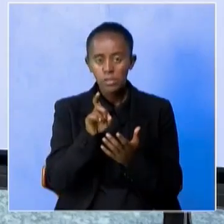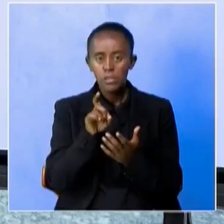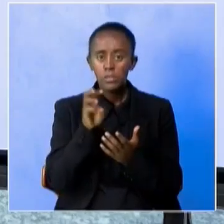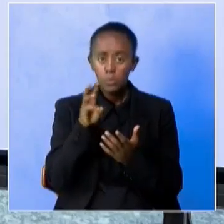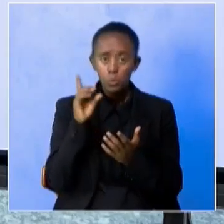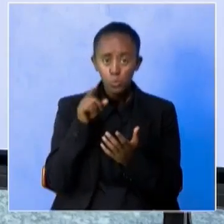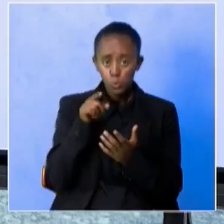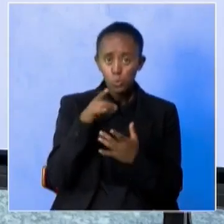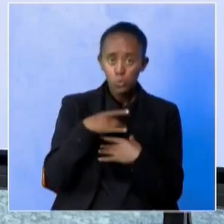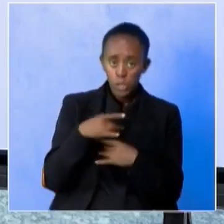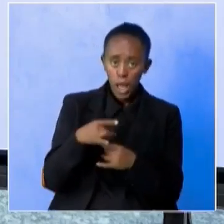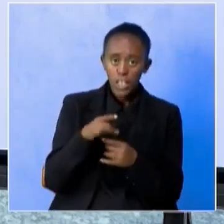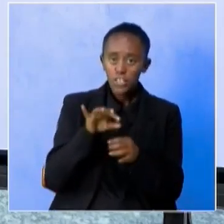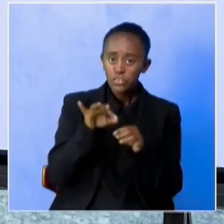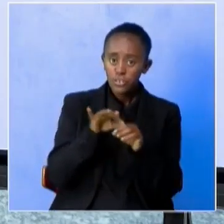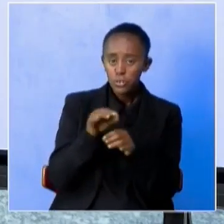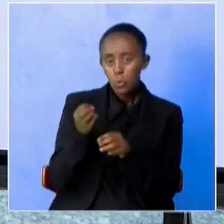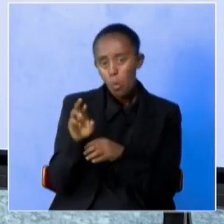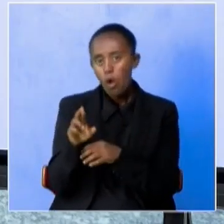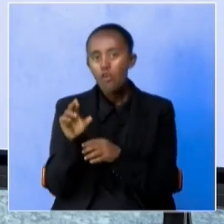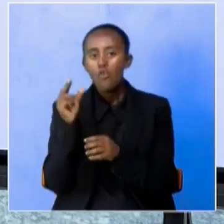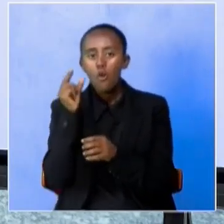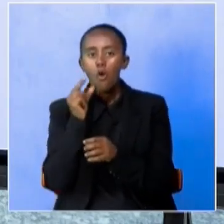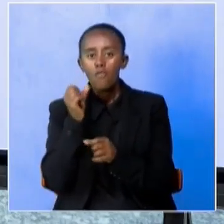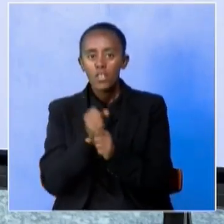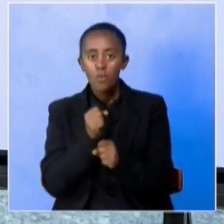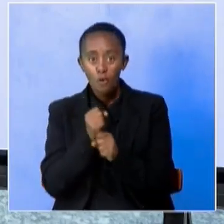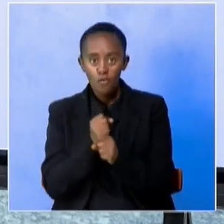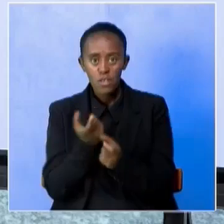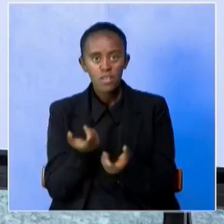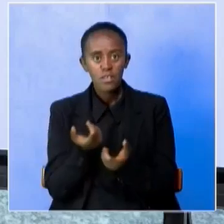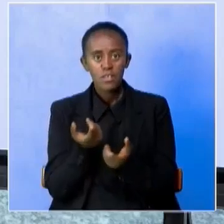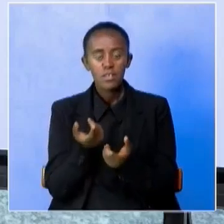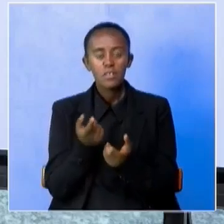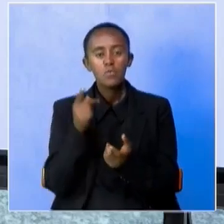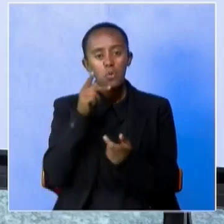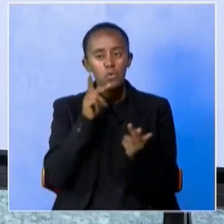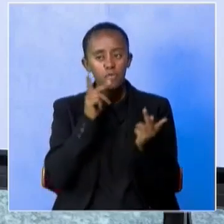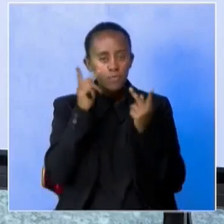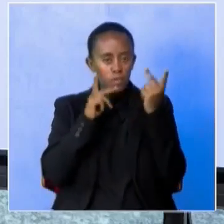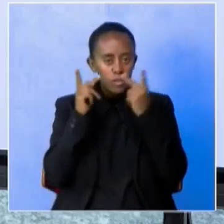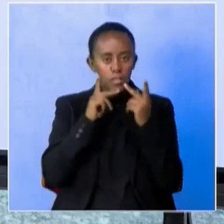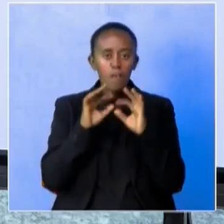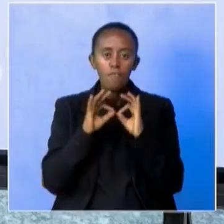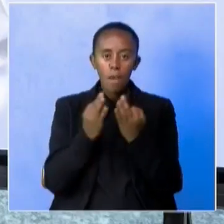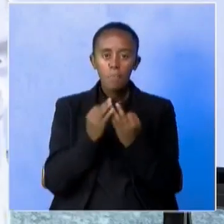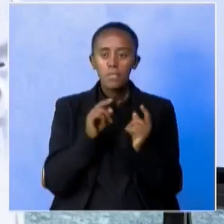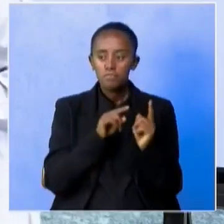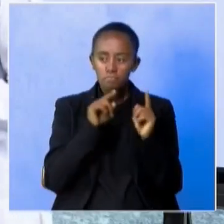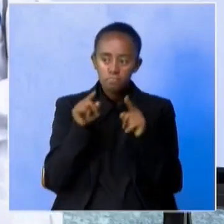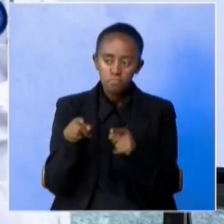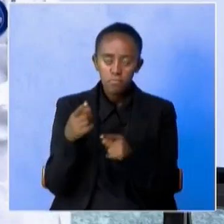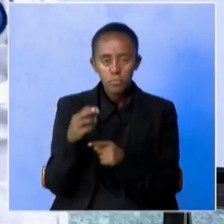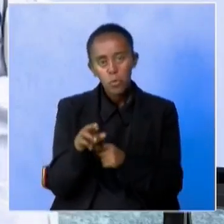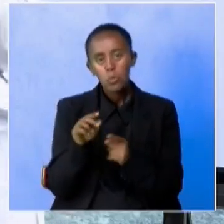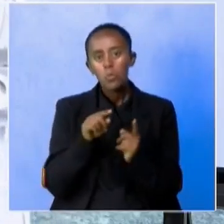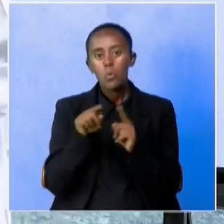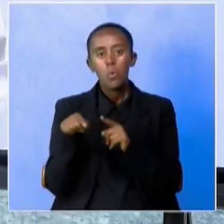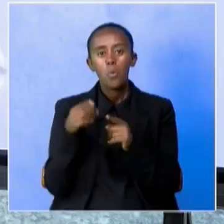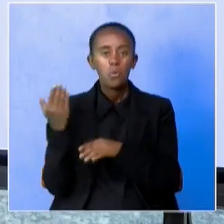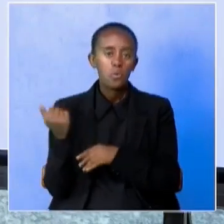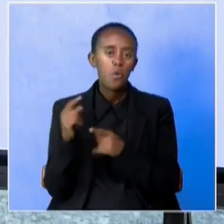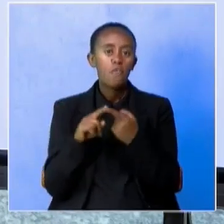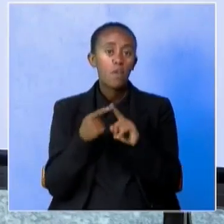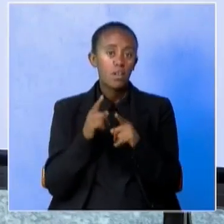tea or coffee? For example, let's say you went to visit a family, or you went to visit your